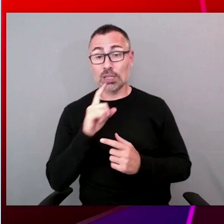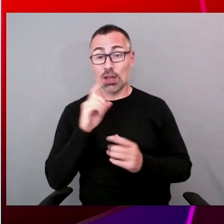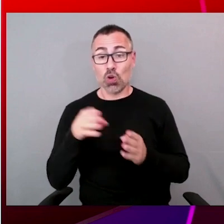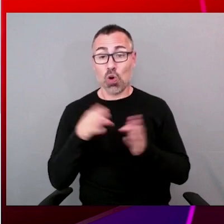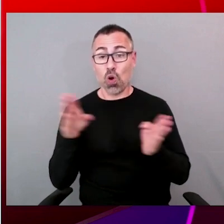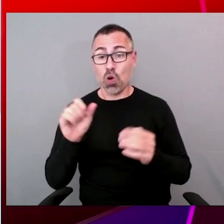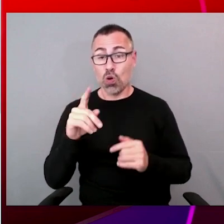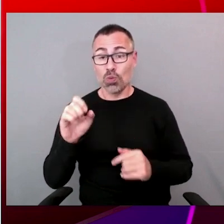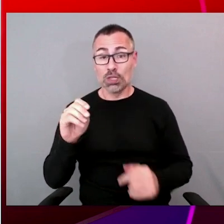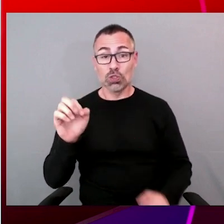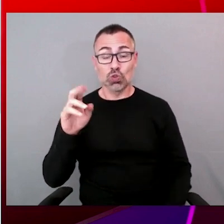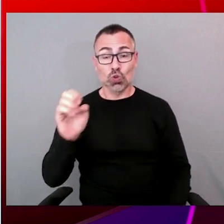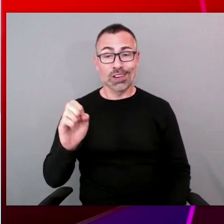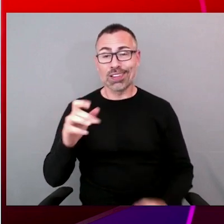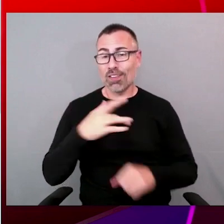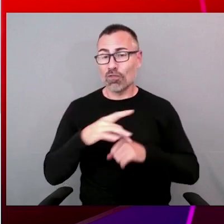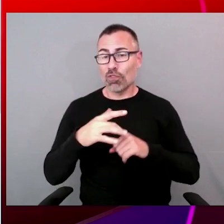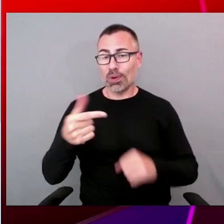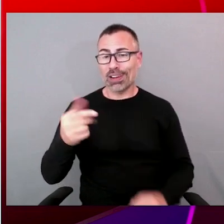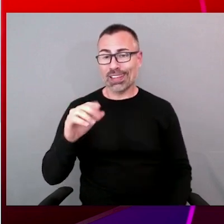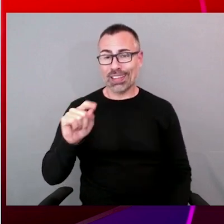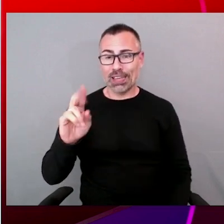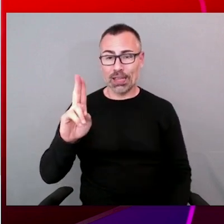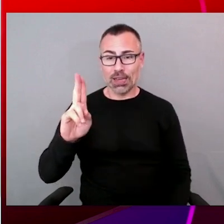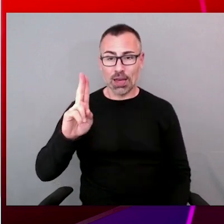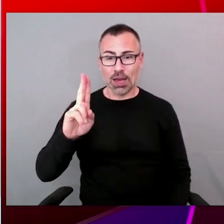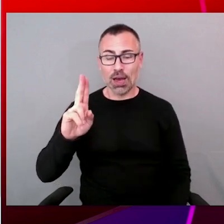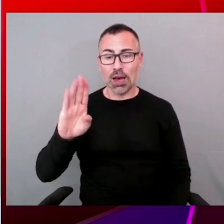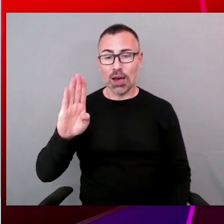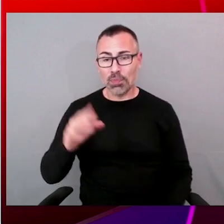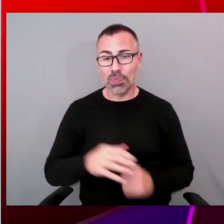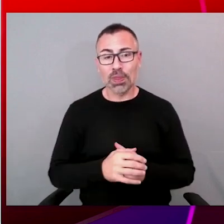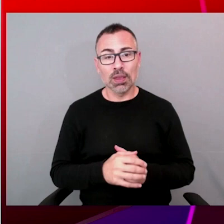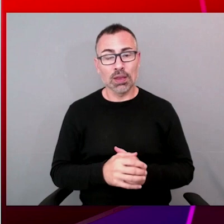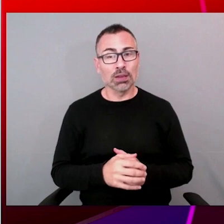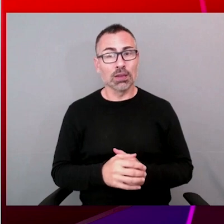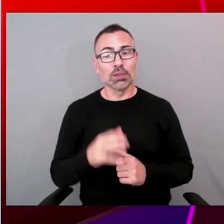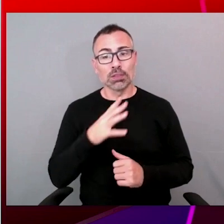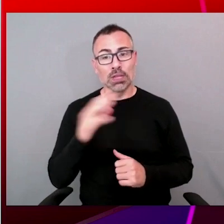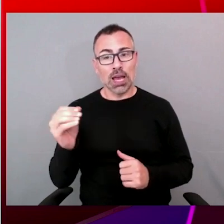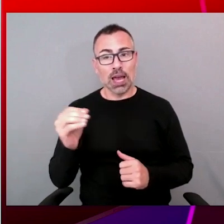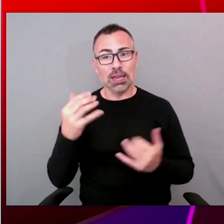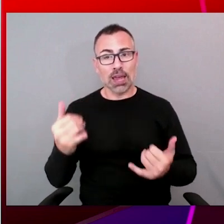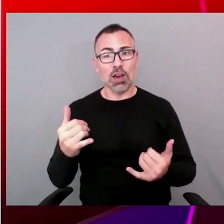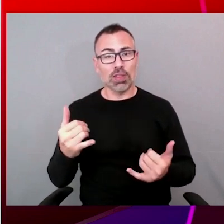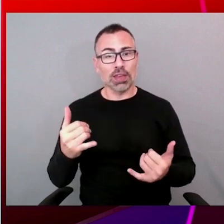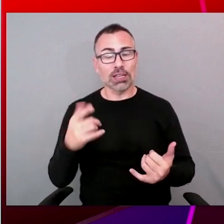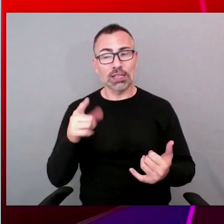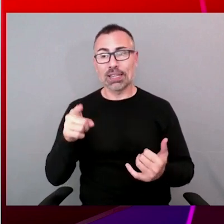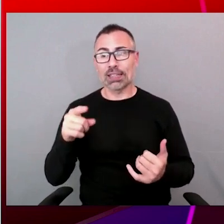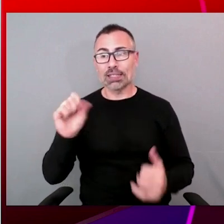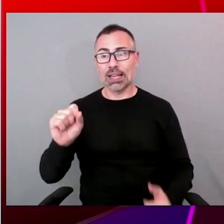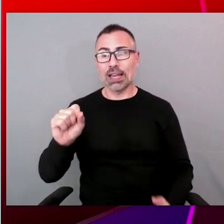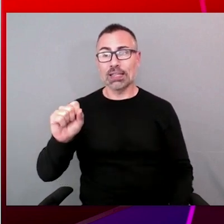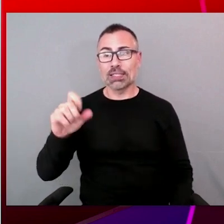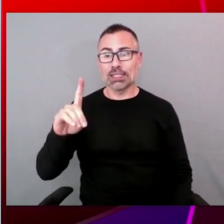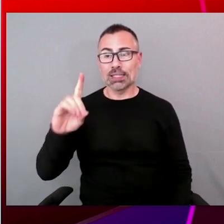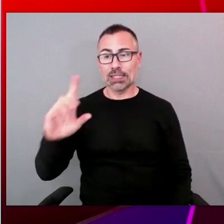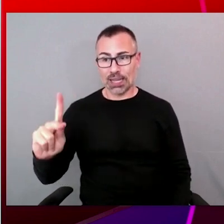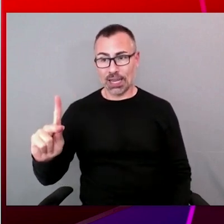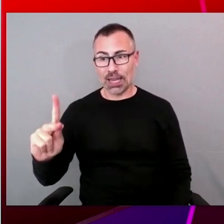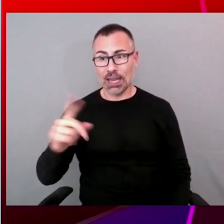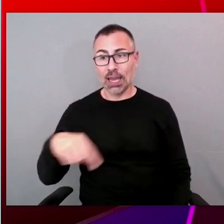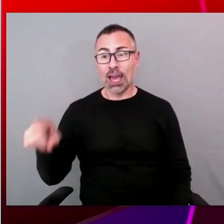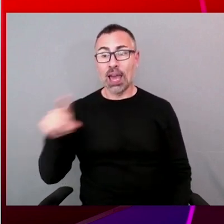GitHub in Python and Java. So customers can now take this SDK, the software development kit, and develop a Lambda